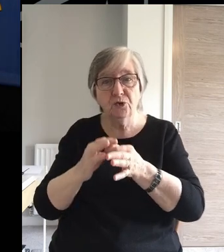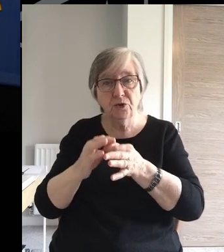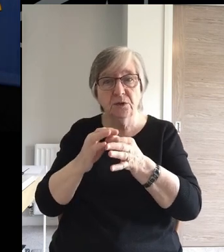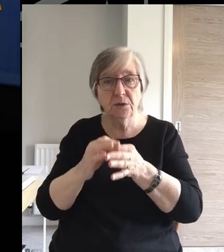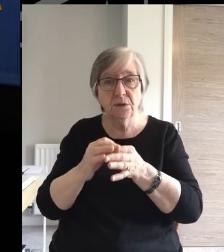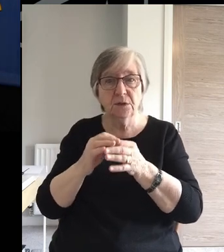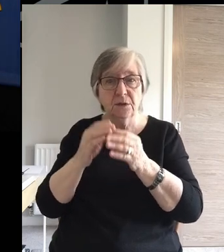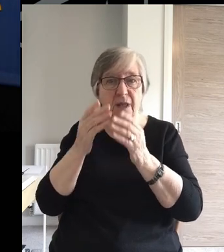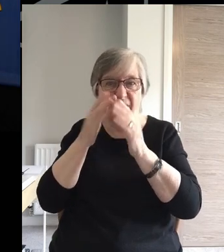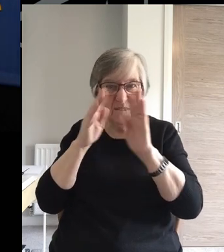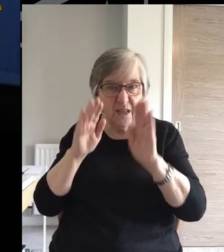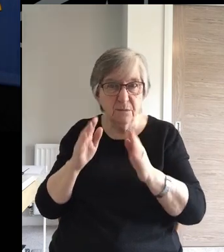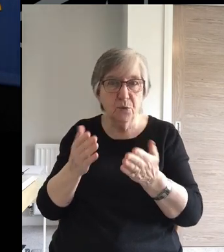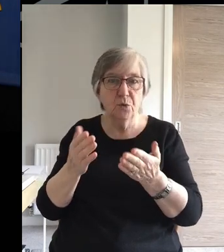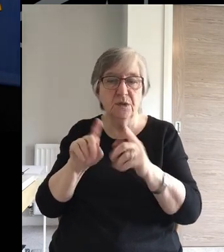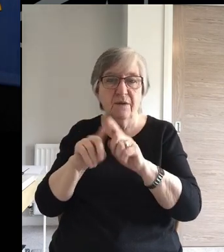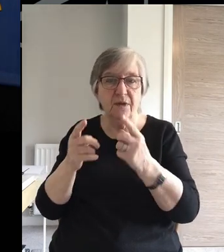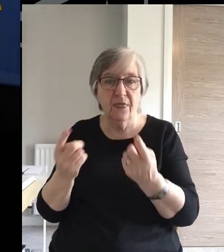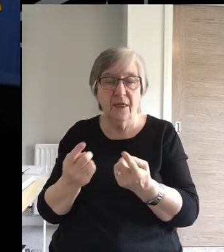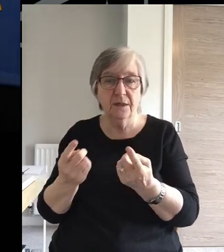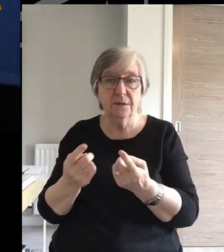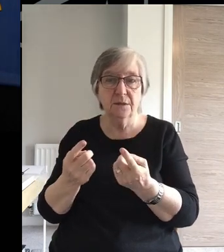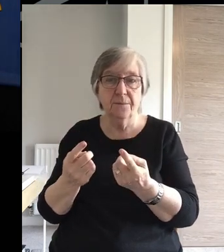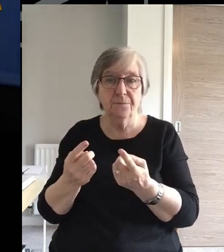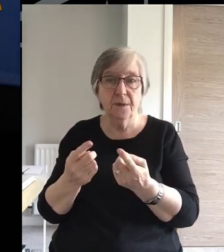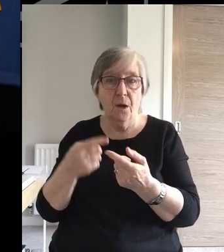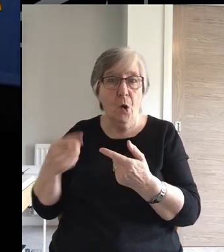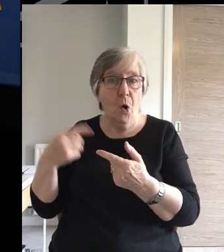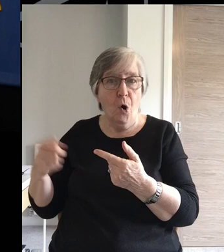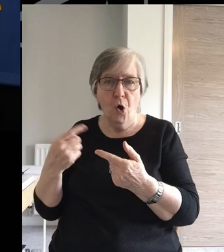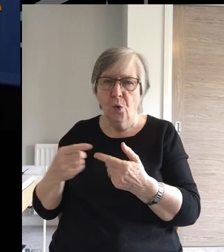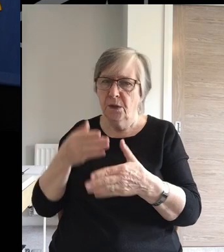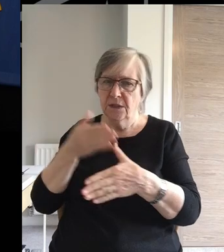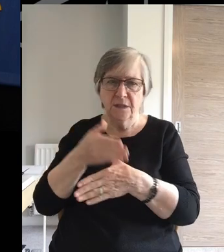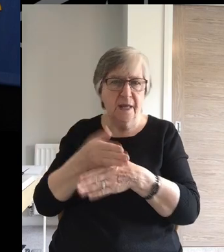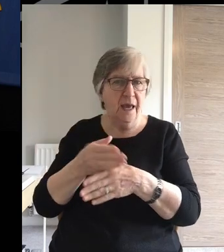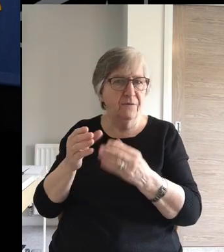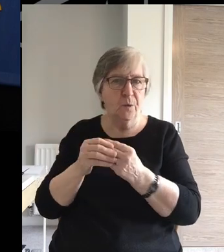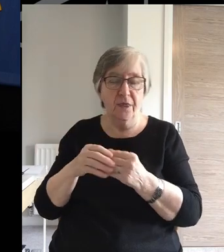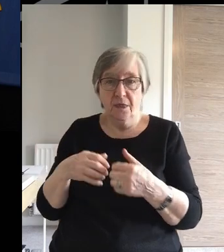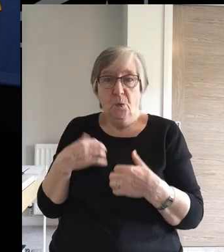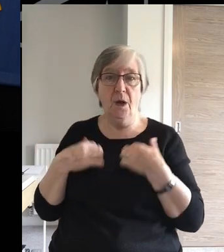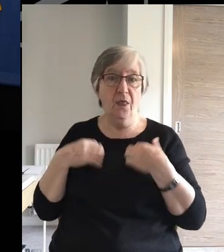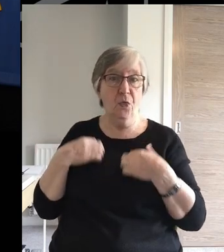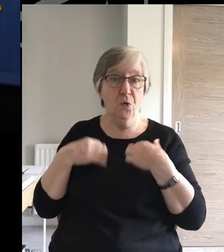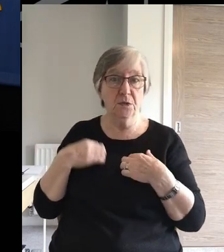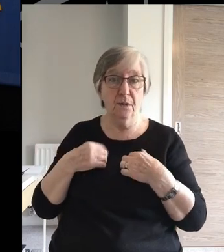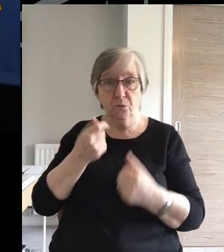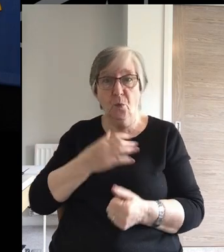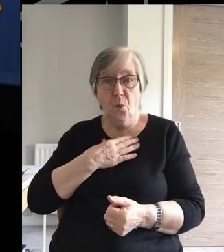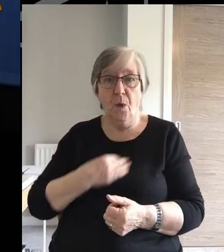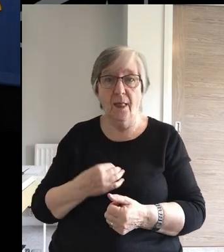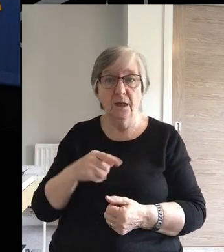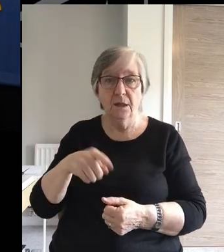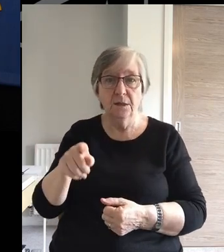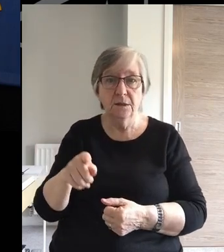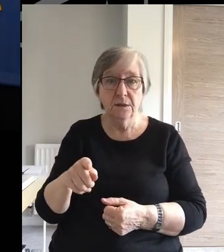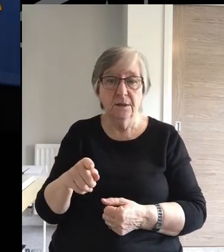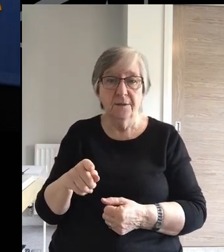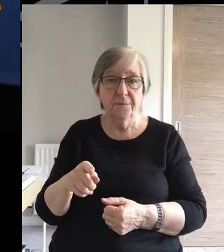media interactions and so on. And he's always served with enthusiasm, willingness,